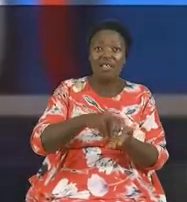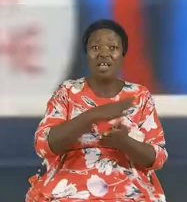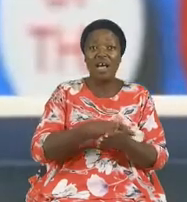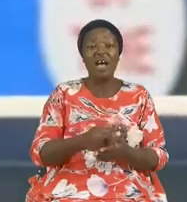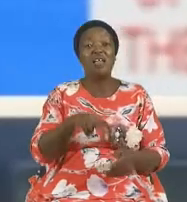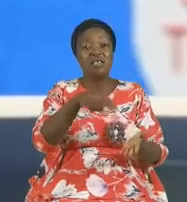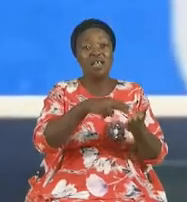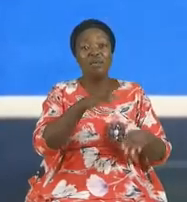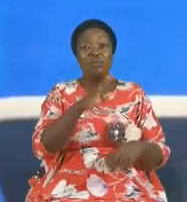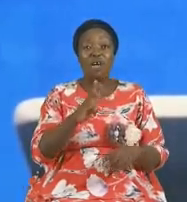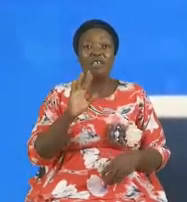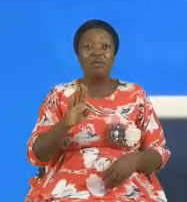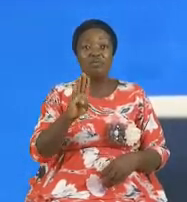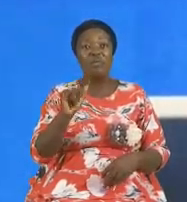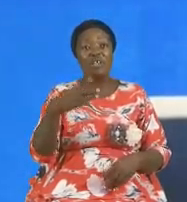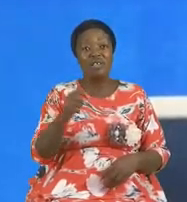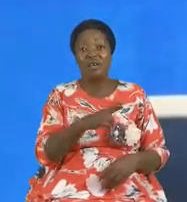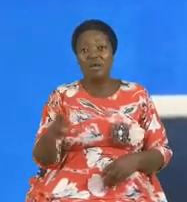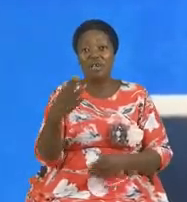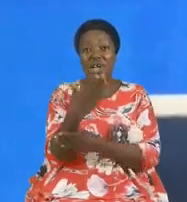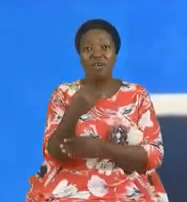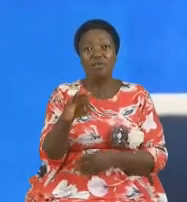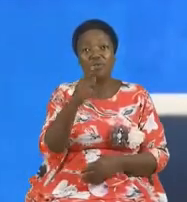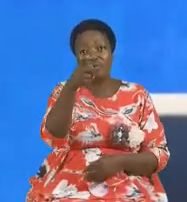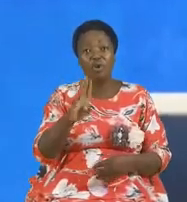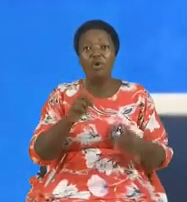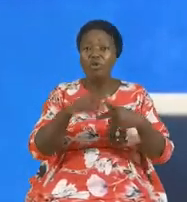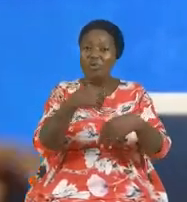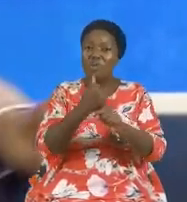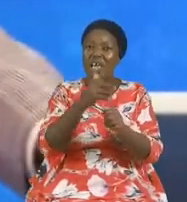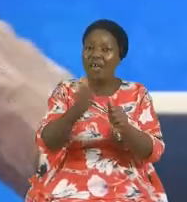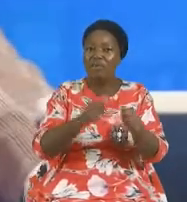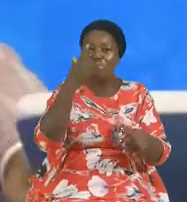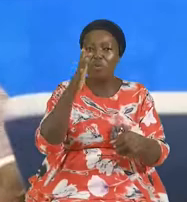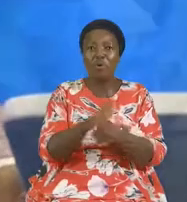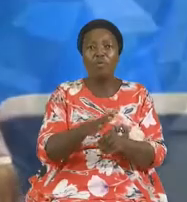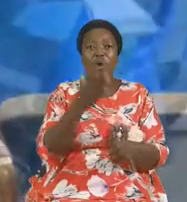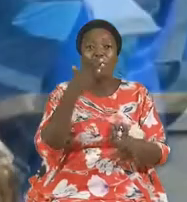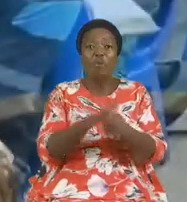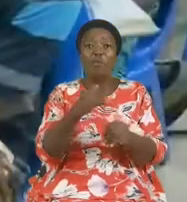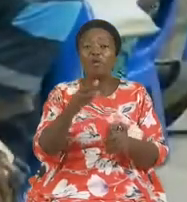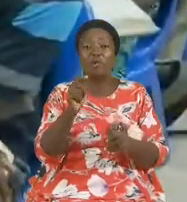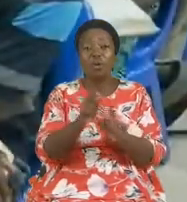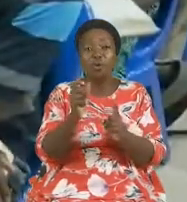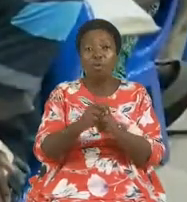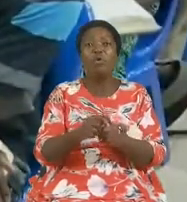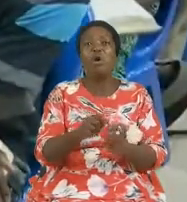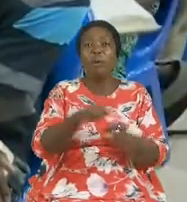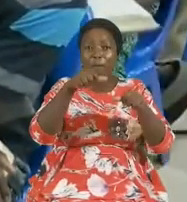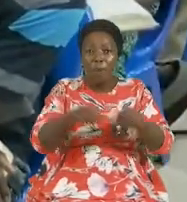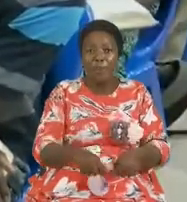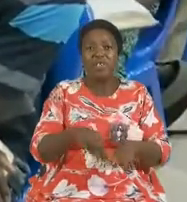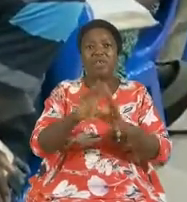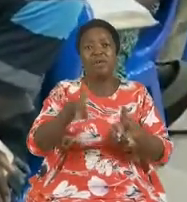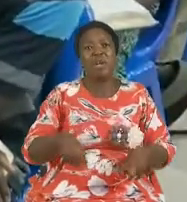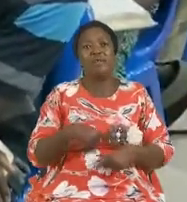that stands, that sits by the right side of God to make every promise of the